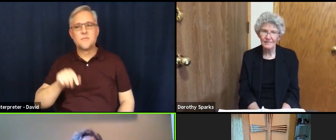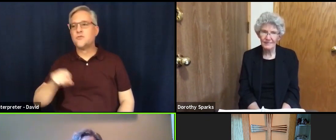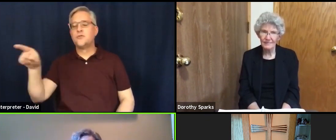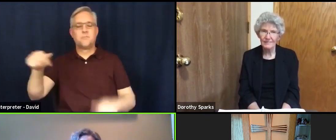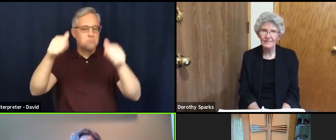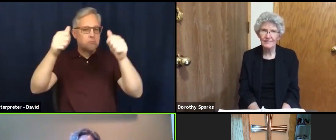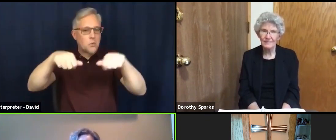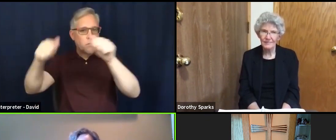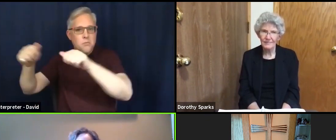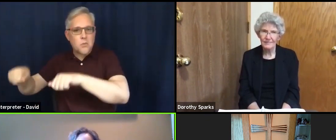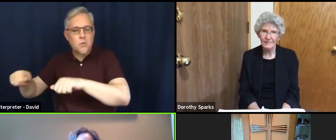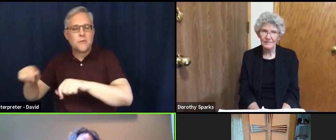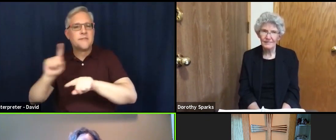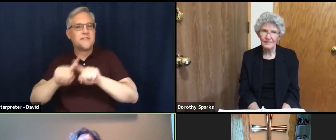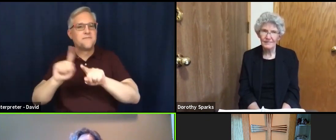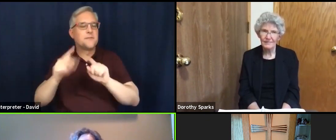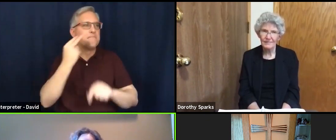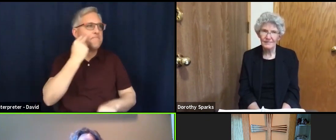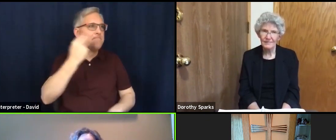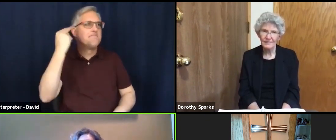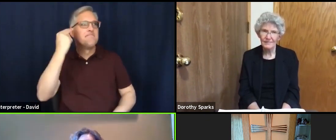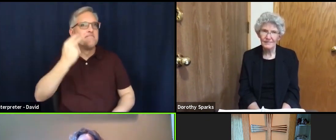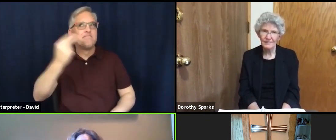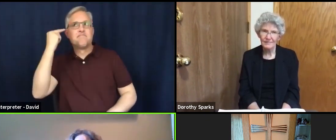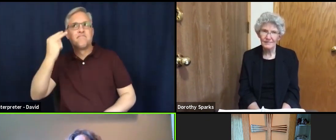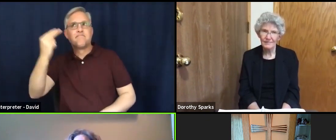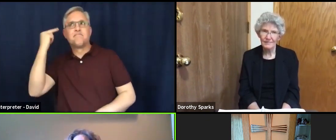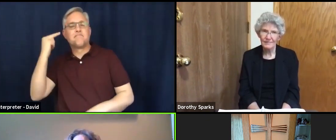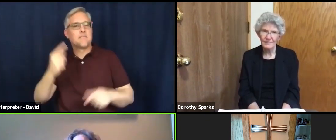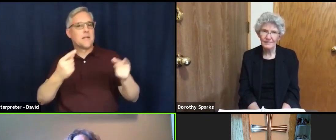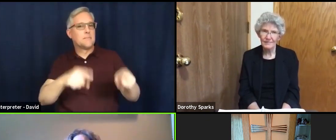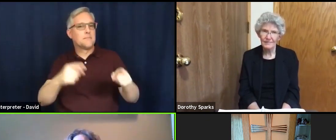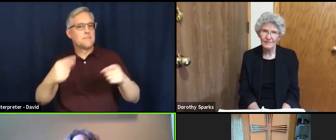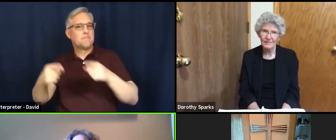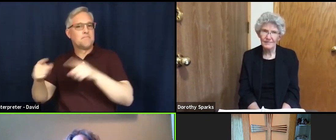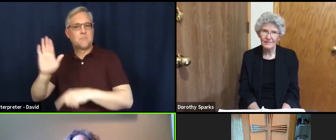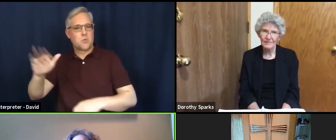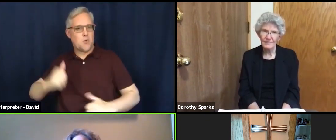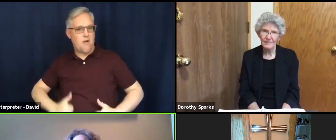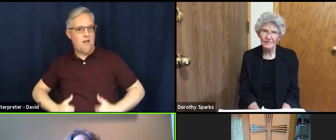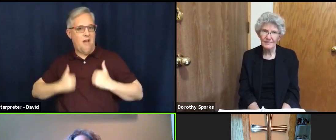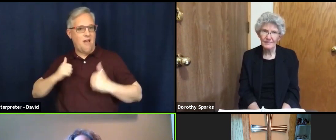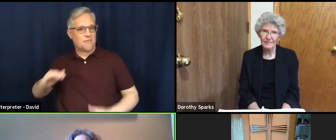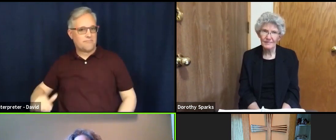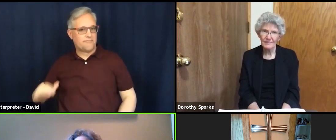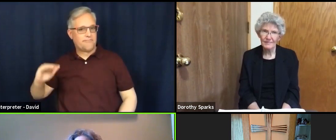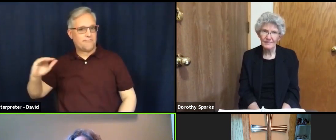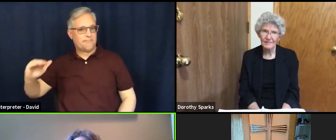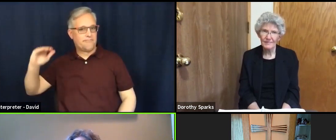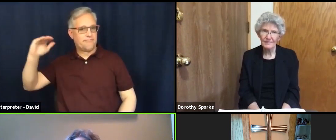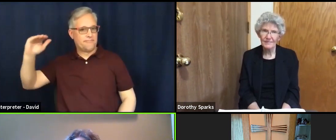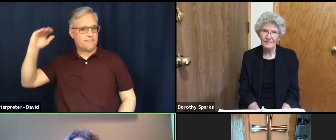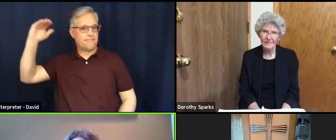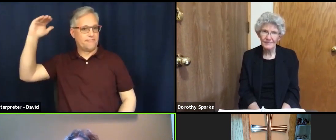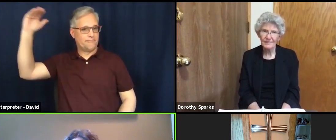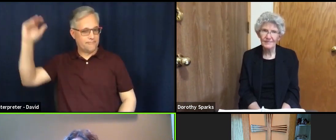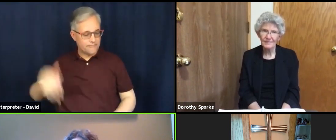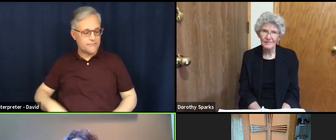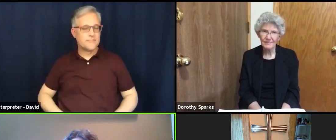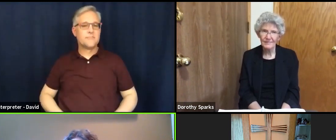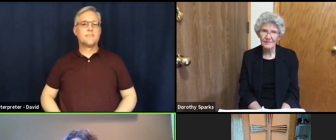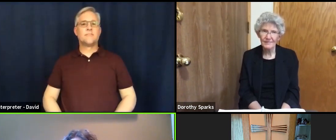memories of what happens to her on a pretty regular basis.